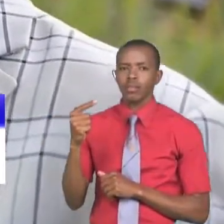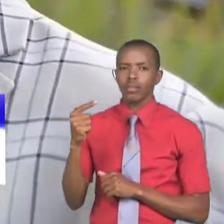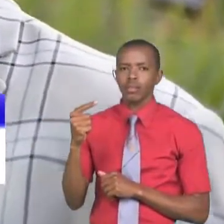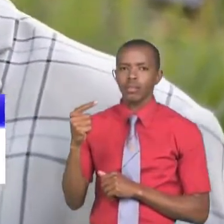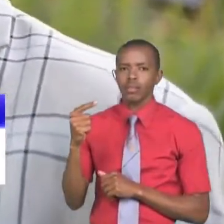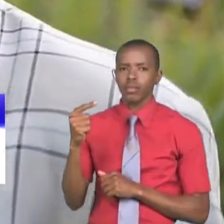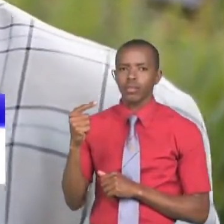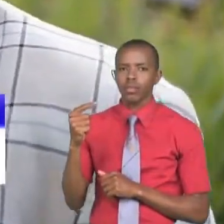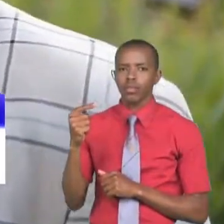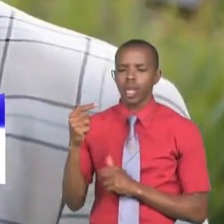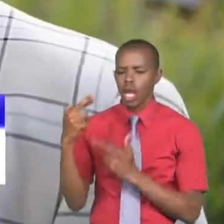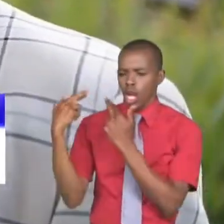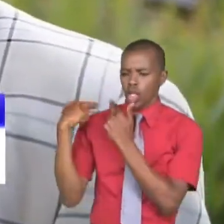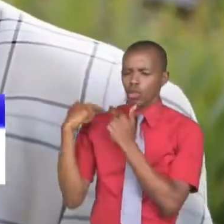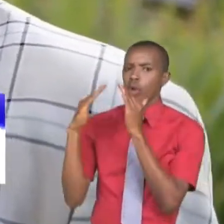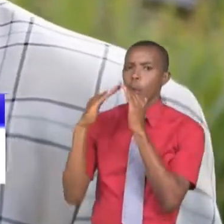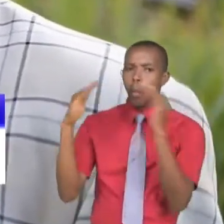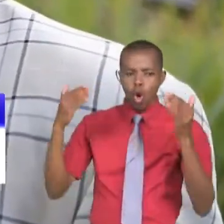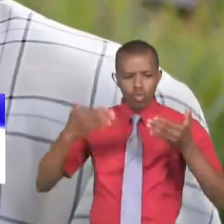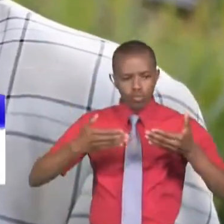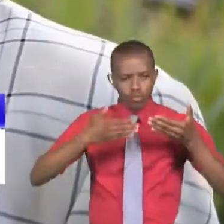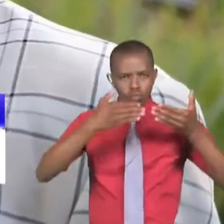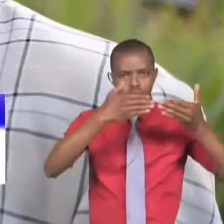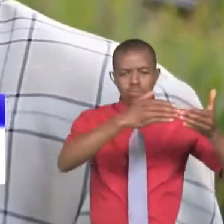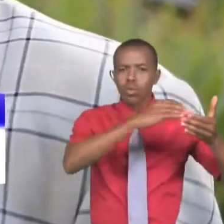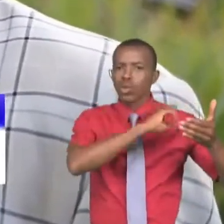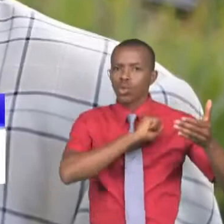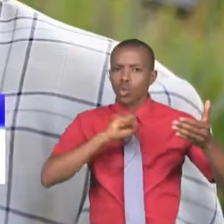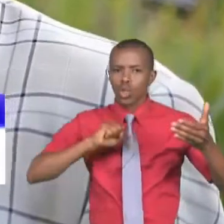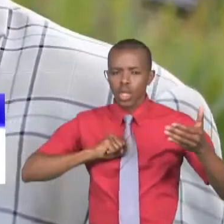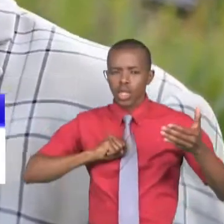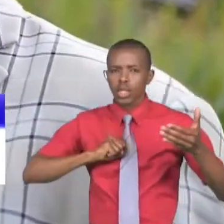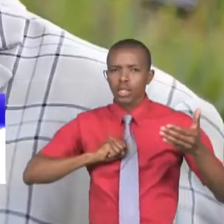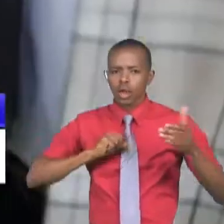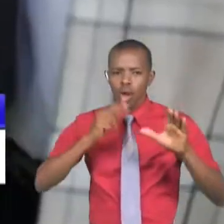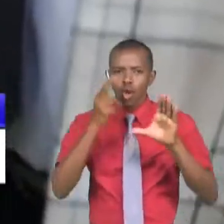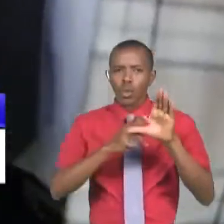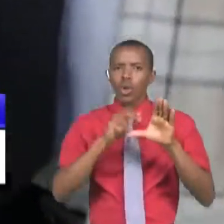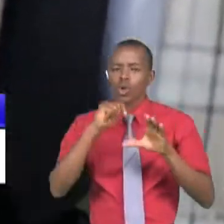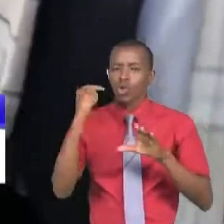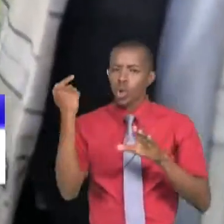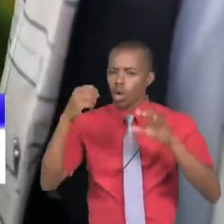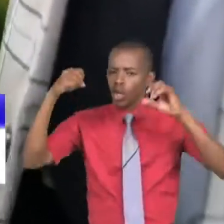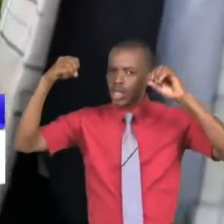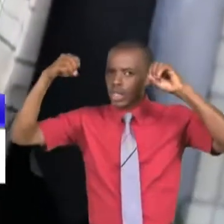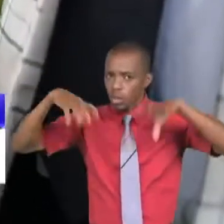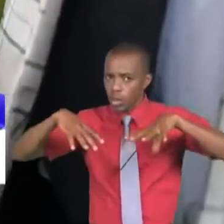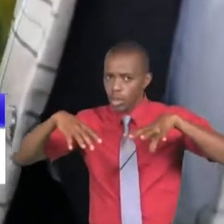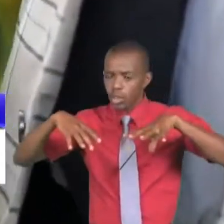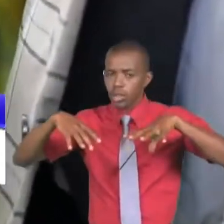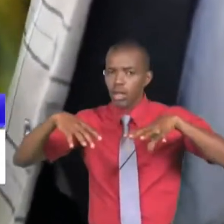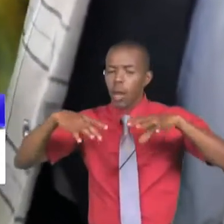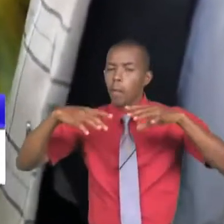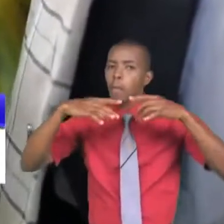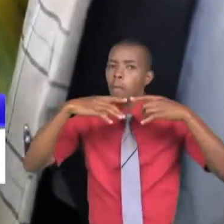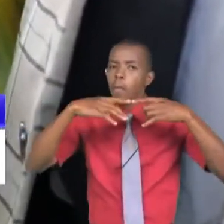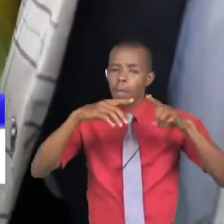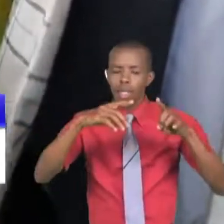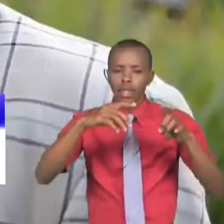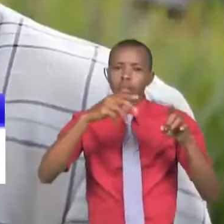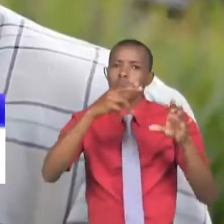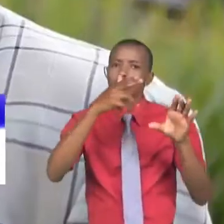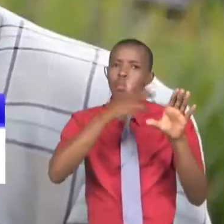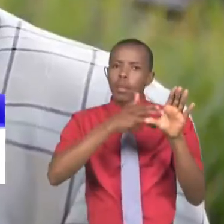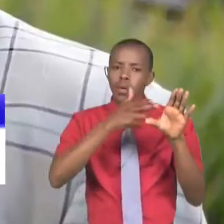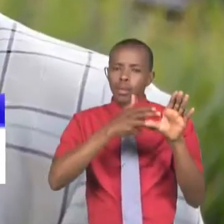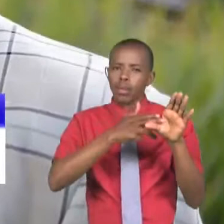more mandate being given to the Senate to take part not only in the devolution aspects of the country, but to also participate